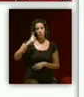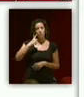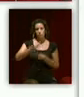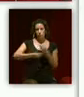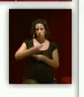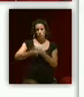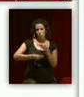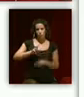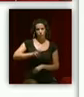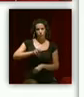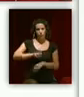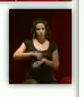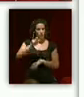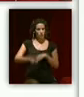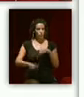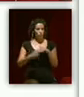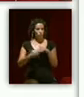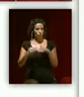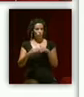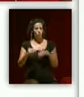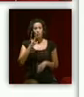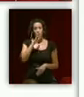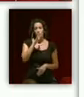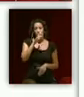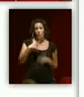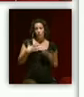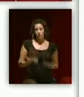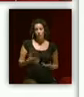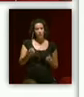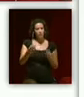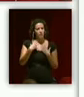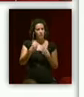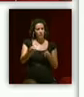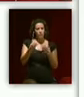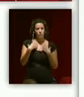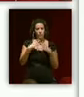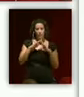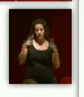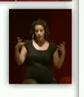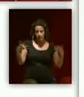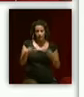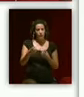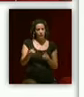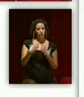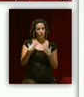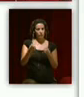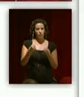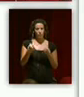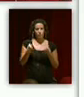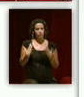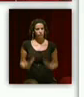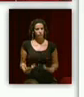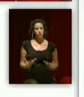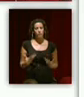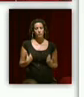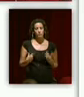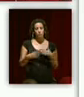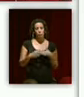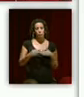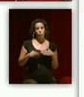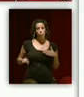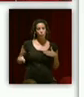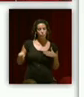We had to choose the easiest and most common or user-friendly. There is vast amounts of information